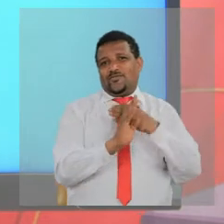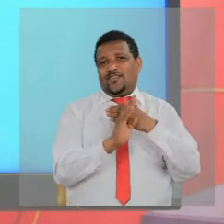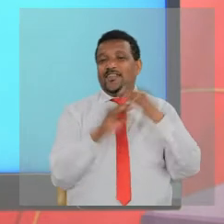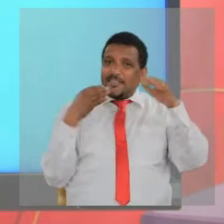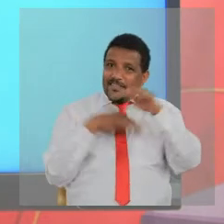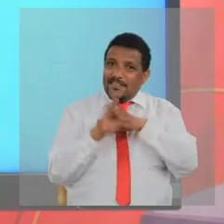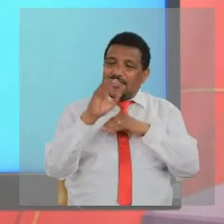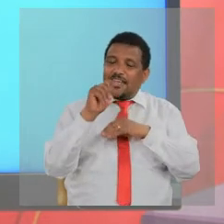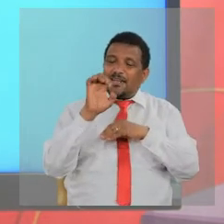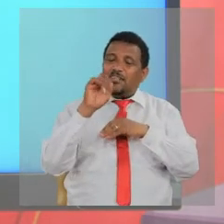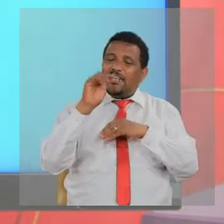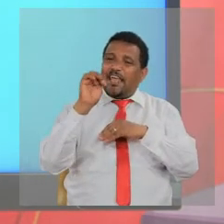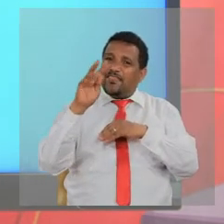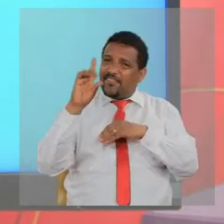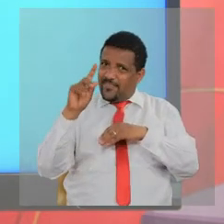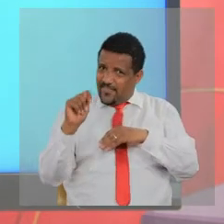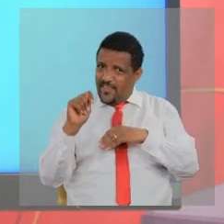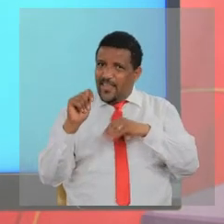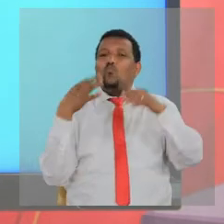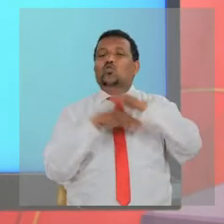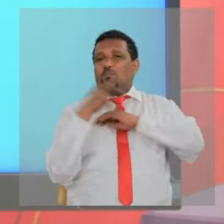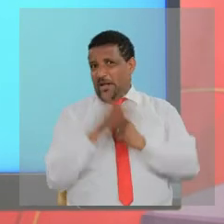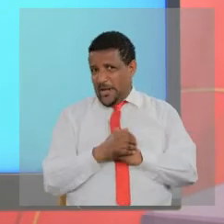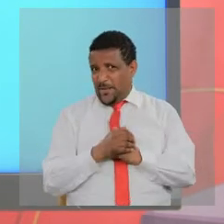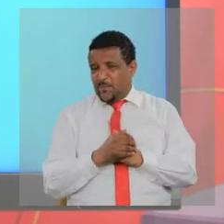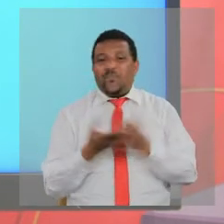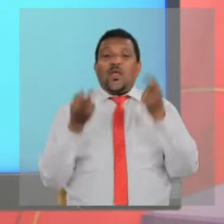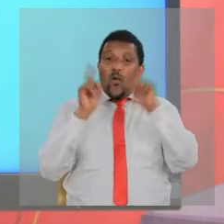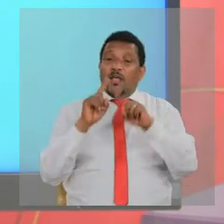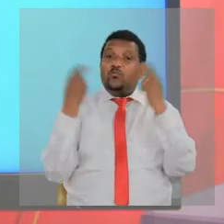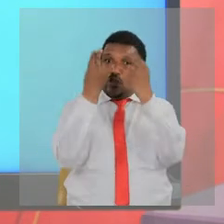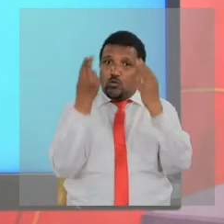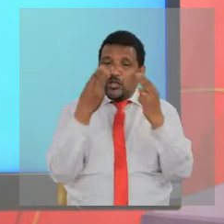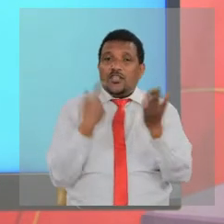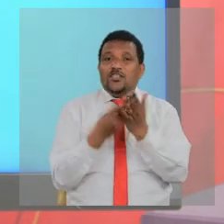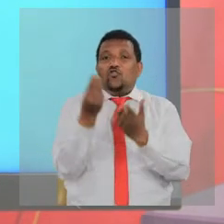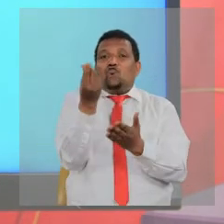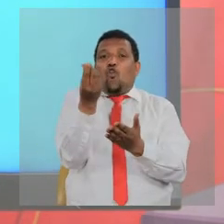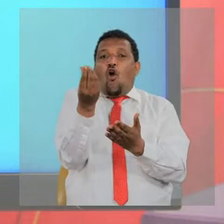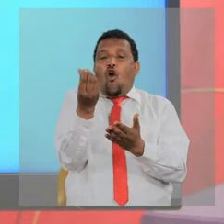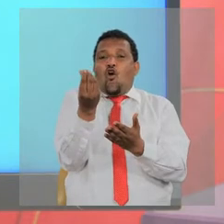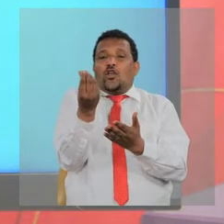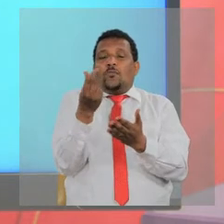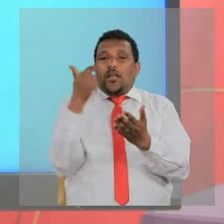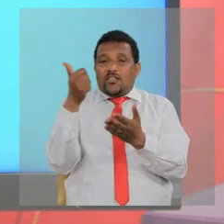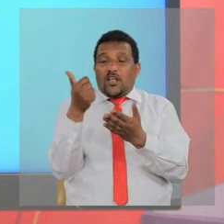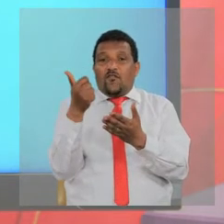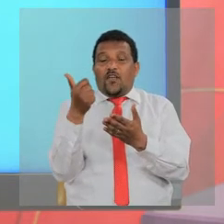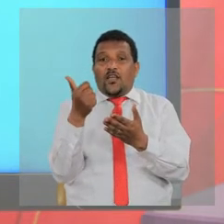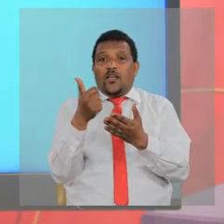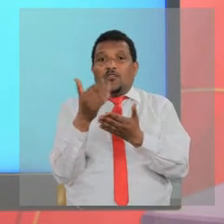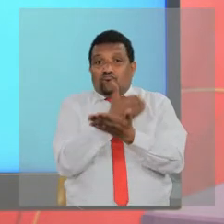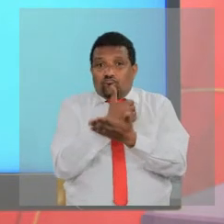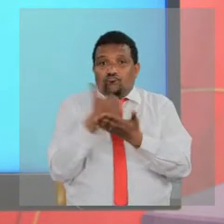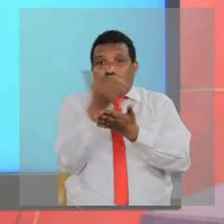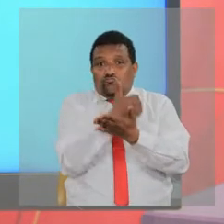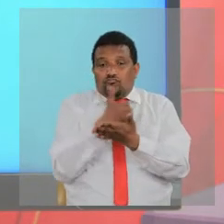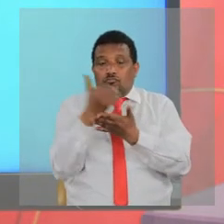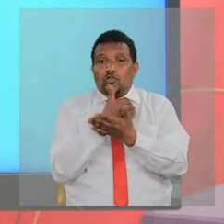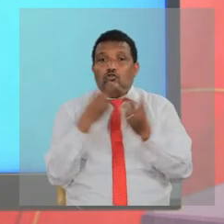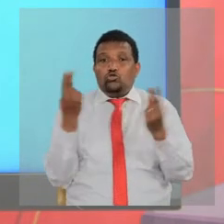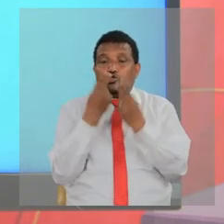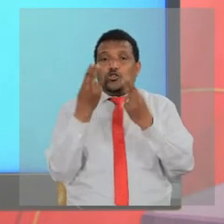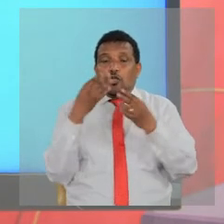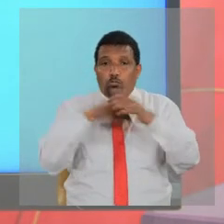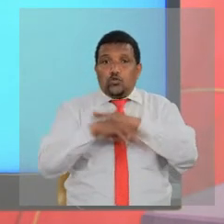intermediate input. Again, when we use this flour mill is an output by itself, produced by using